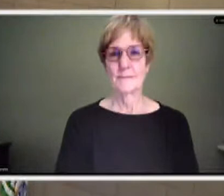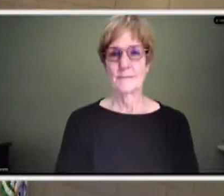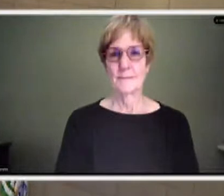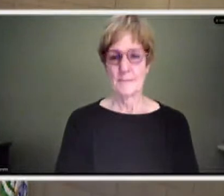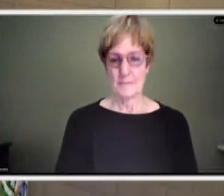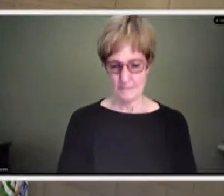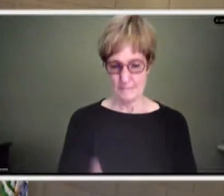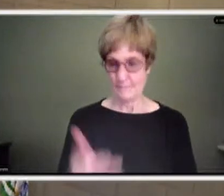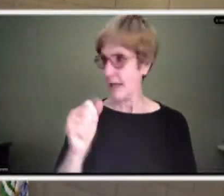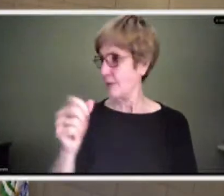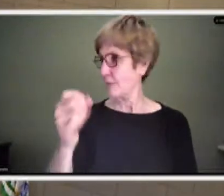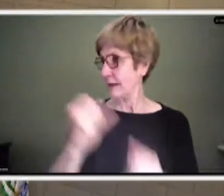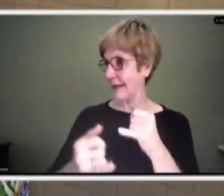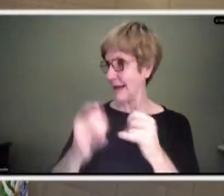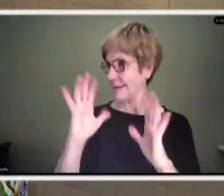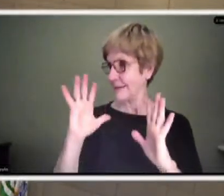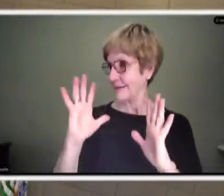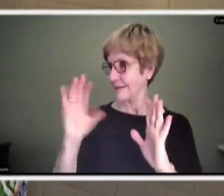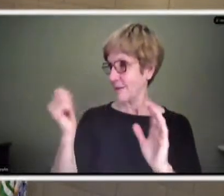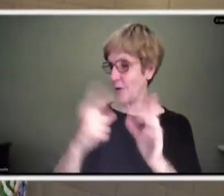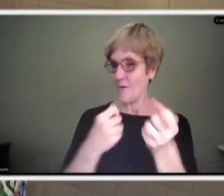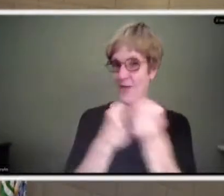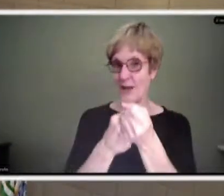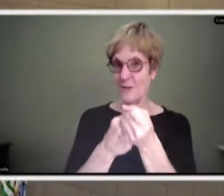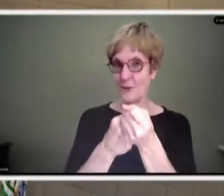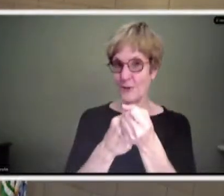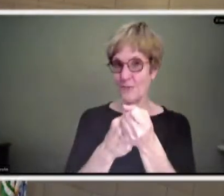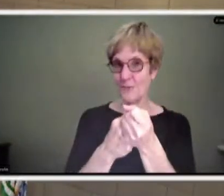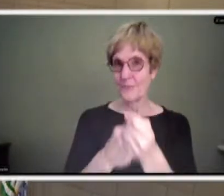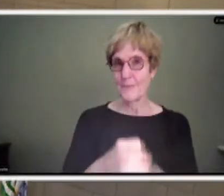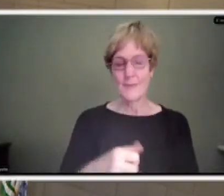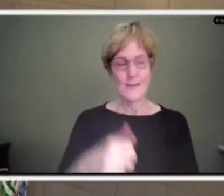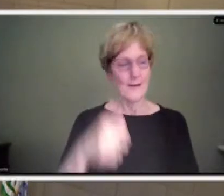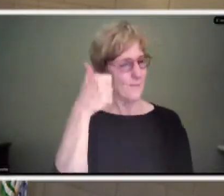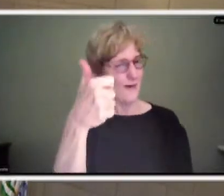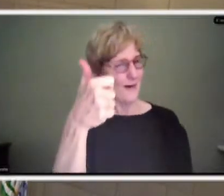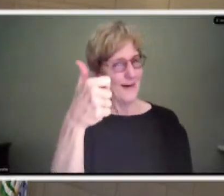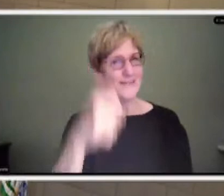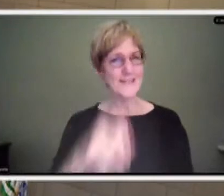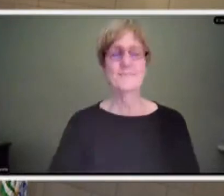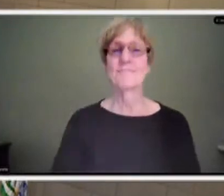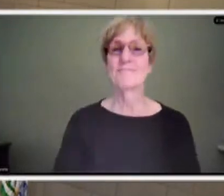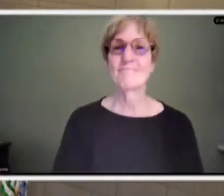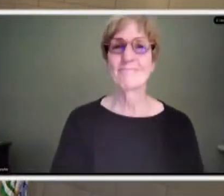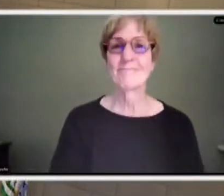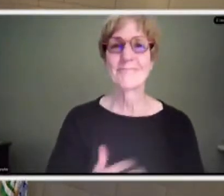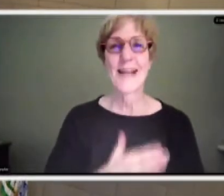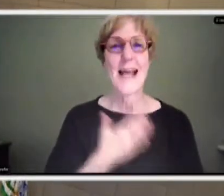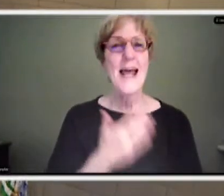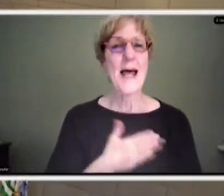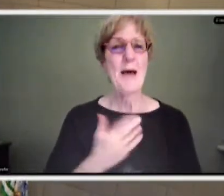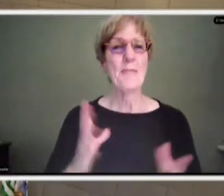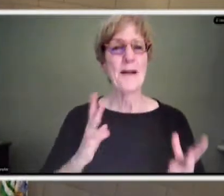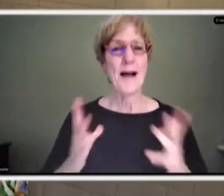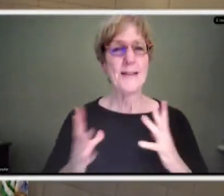Anybody? Last one? See y'all next year. All in favor? All right. Unanimous. Thank you all for a great day. Good holiday, everybody. Thank you.